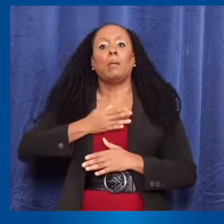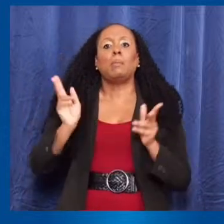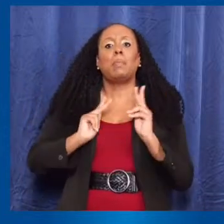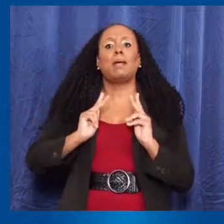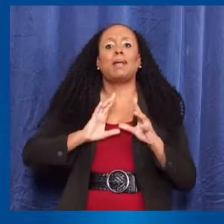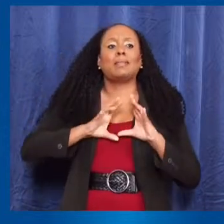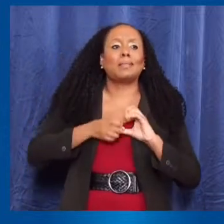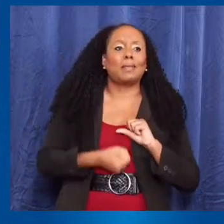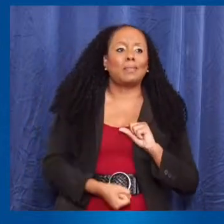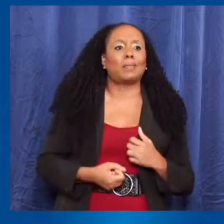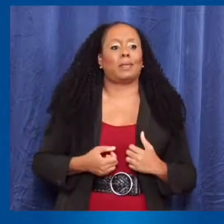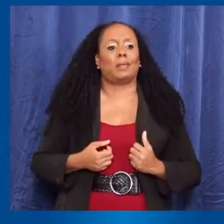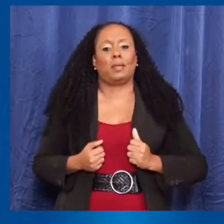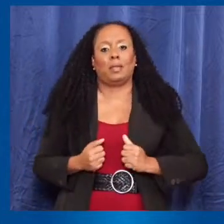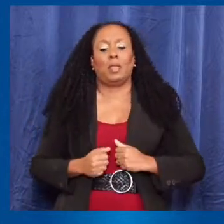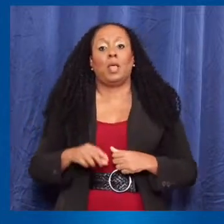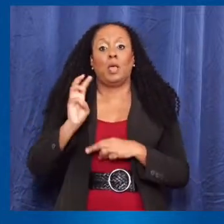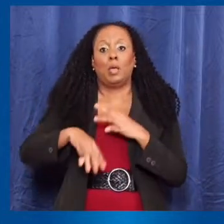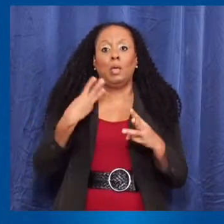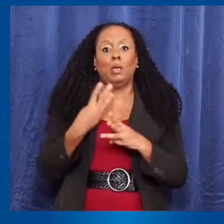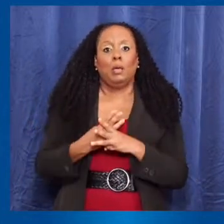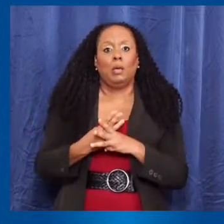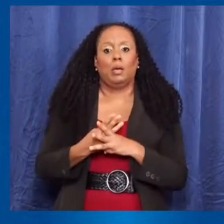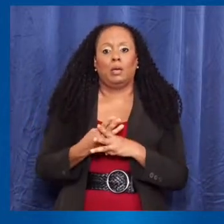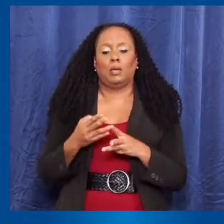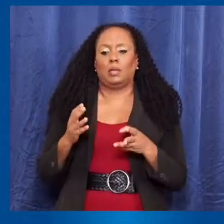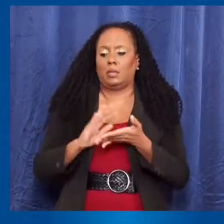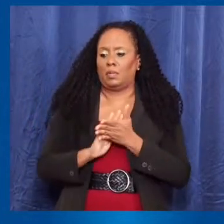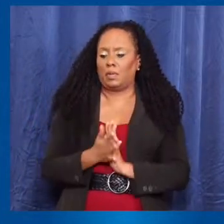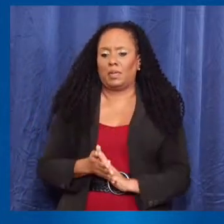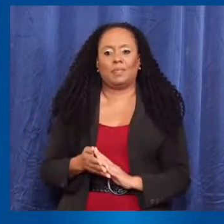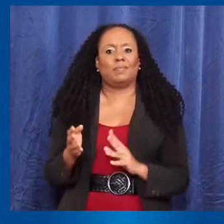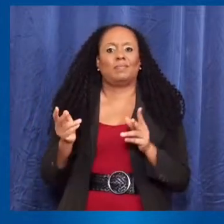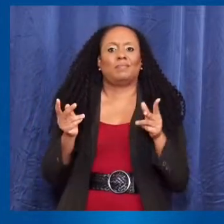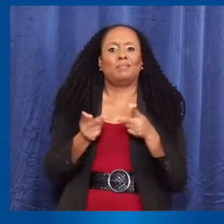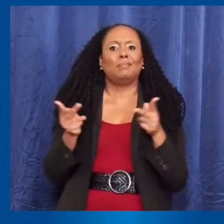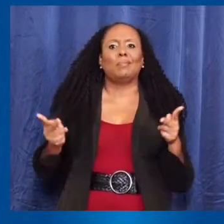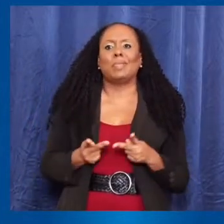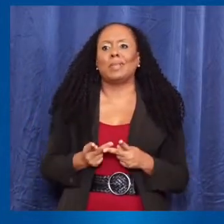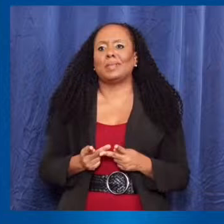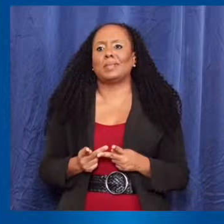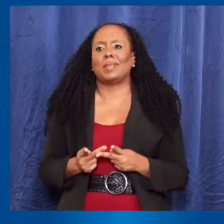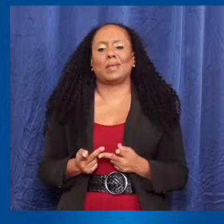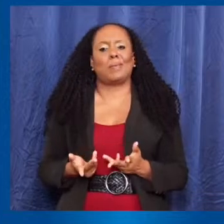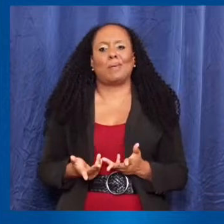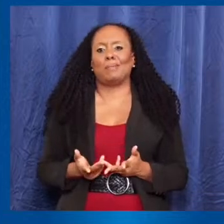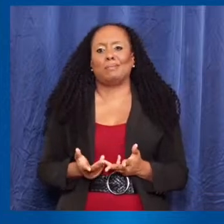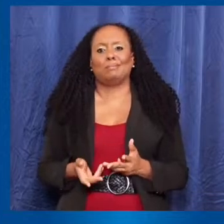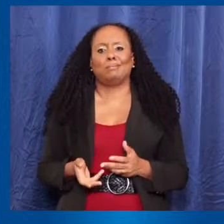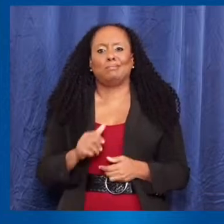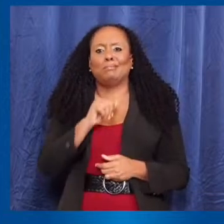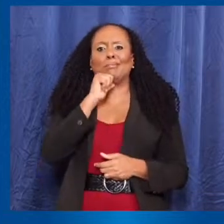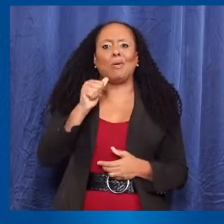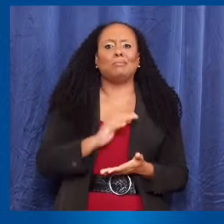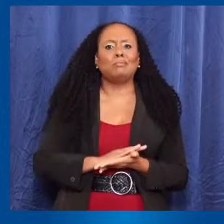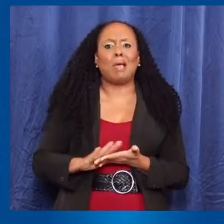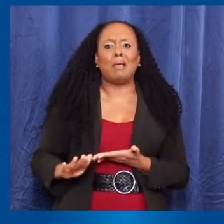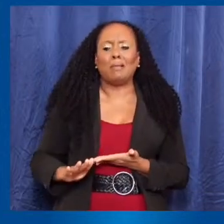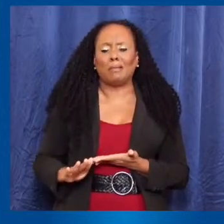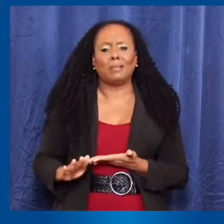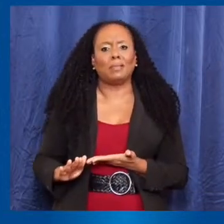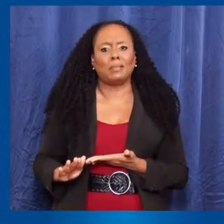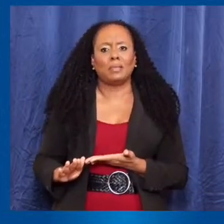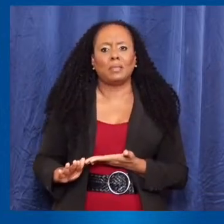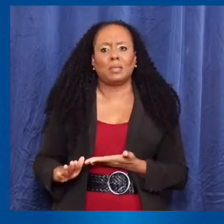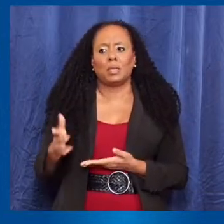the world is going to become a very inhospitable place for us to live. We already see the spectacle of